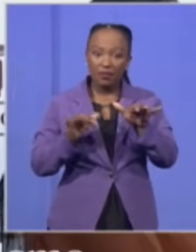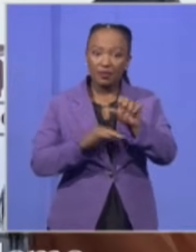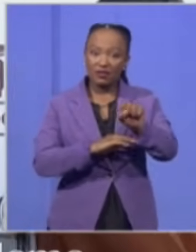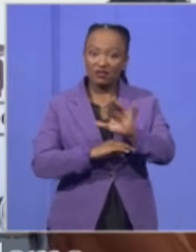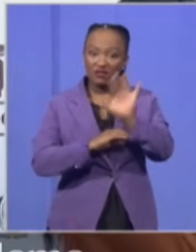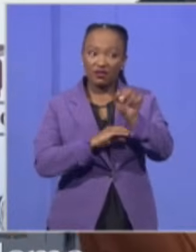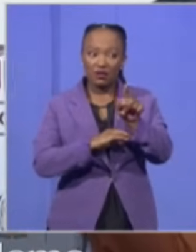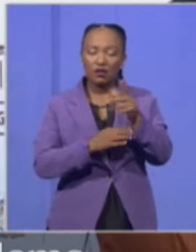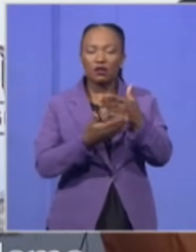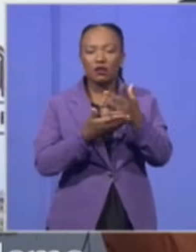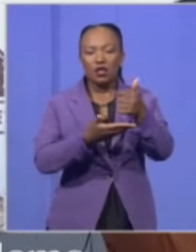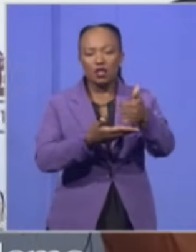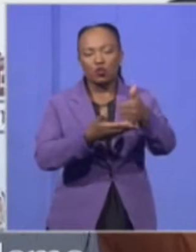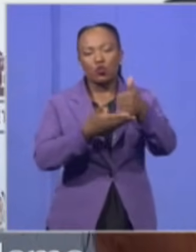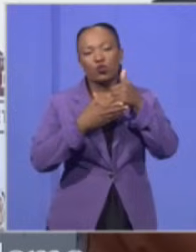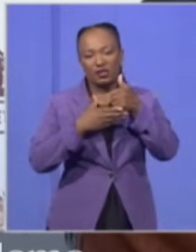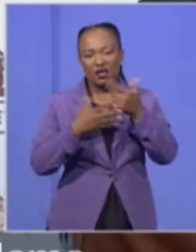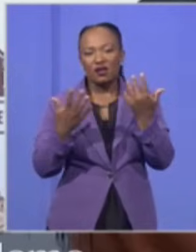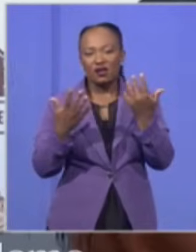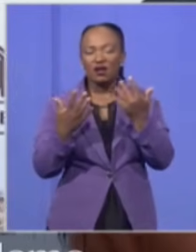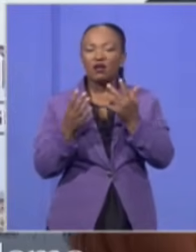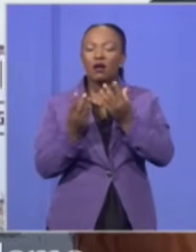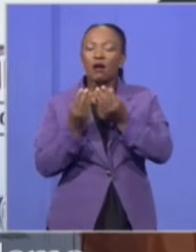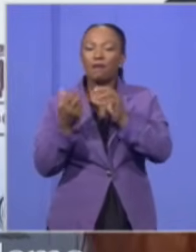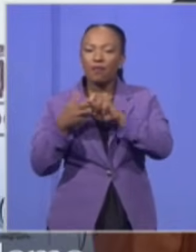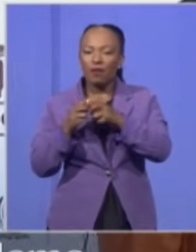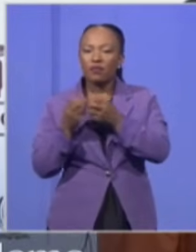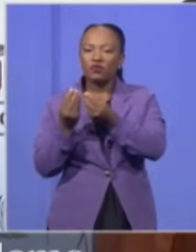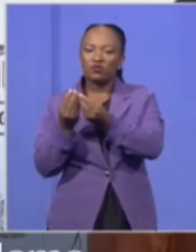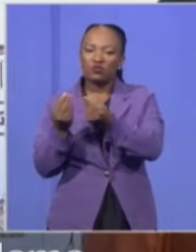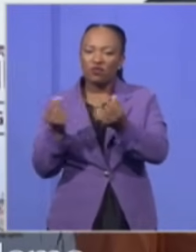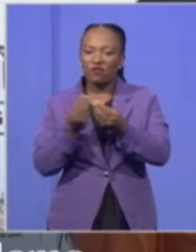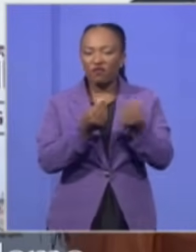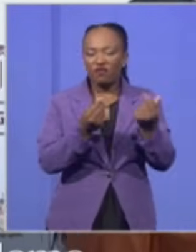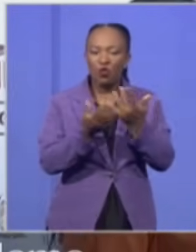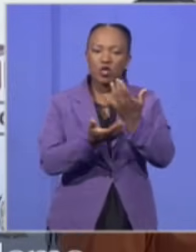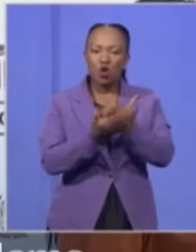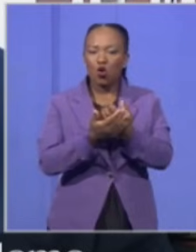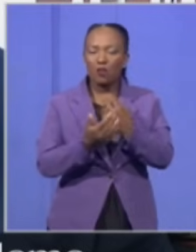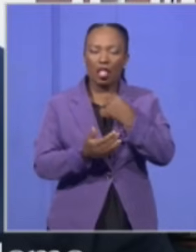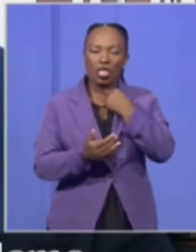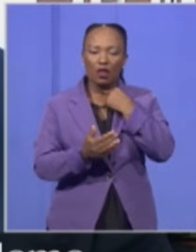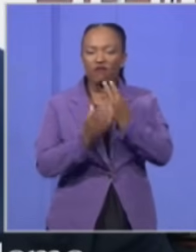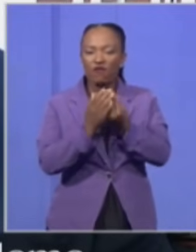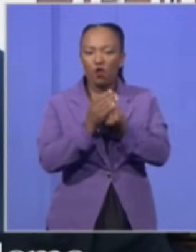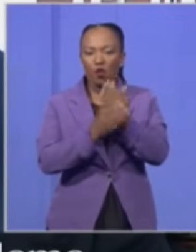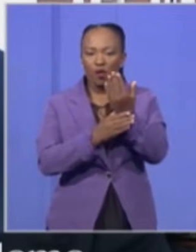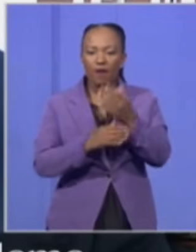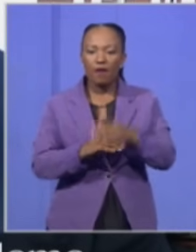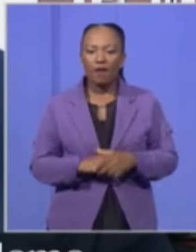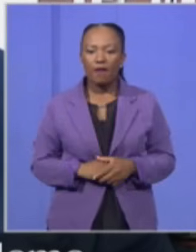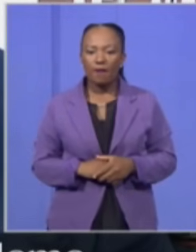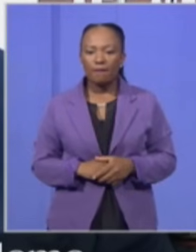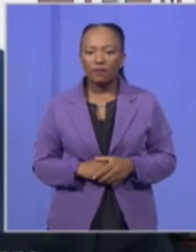gore re kgona go rarolla matata a ntse a tshwareletse economy ya rona gore gole. Ha o tshonyoloswa